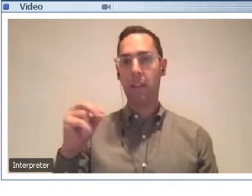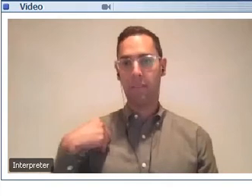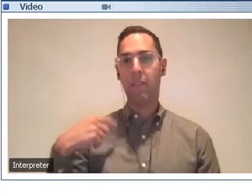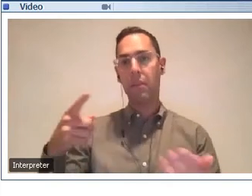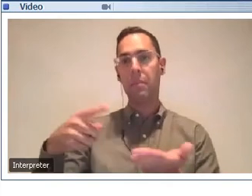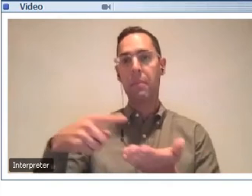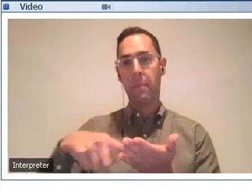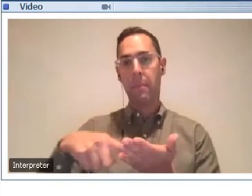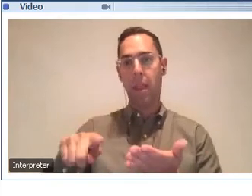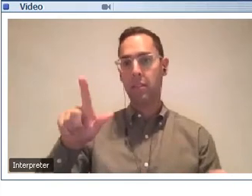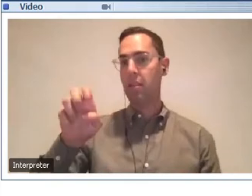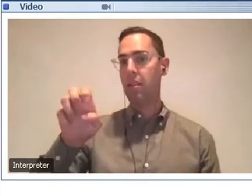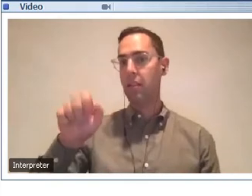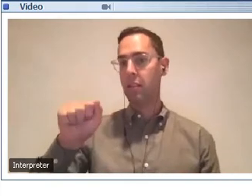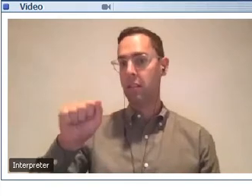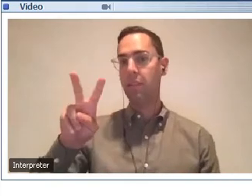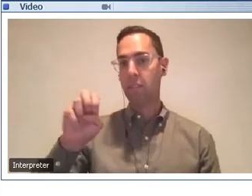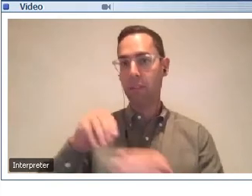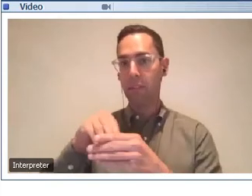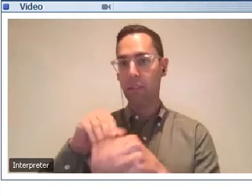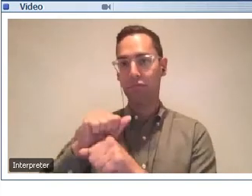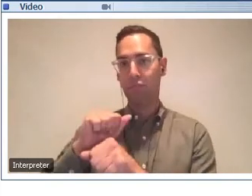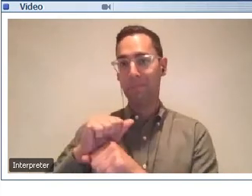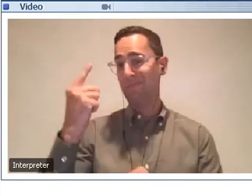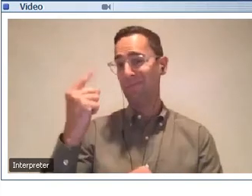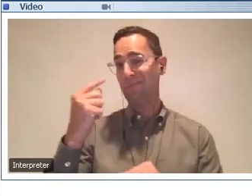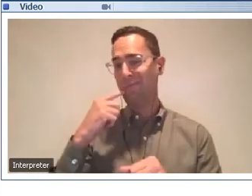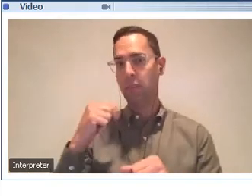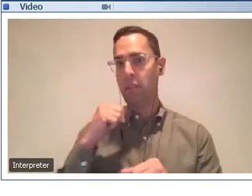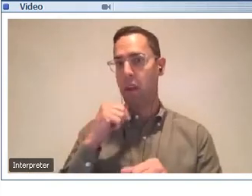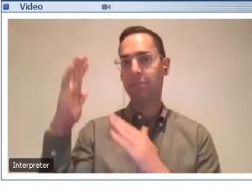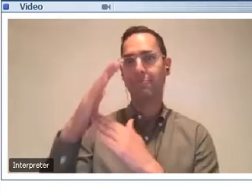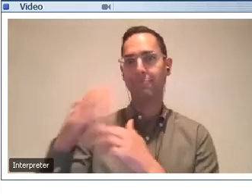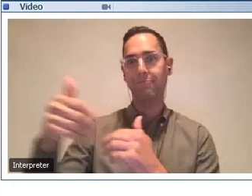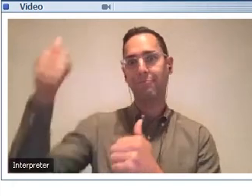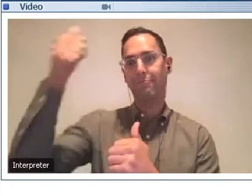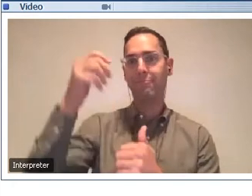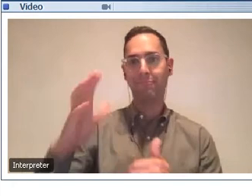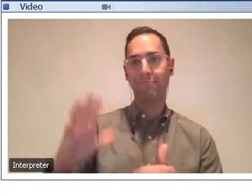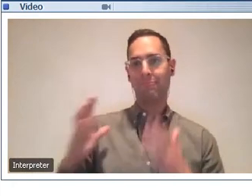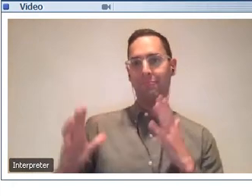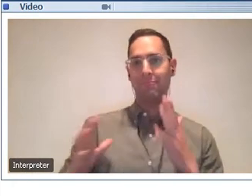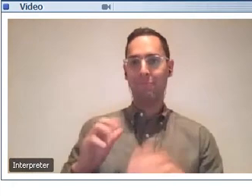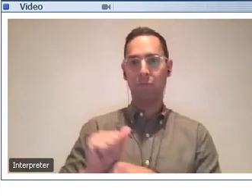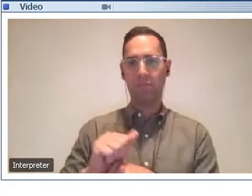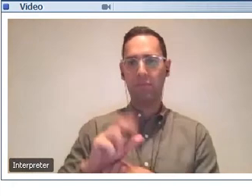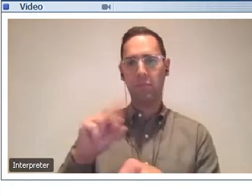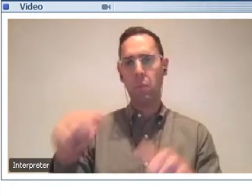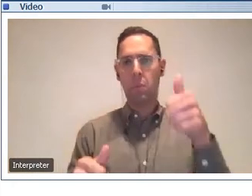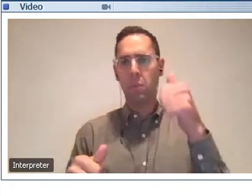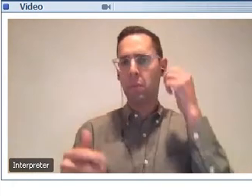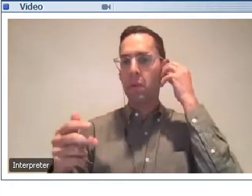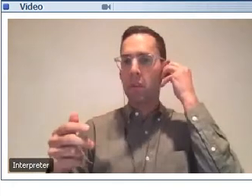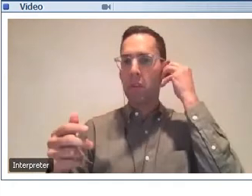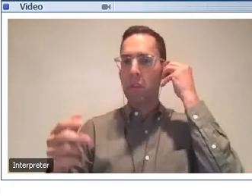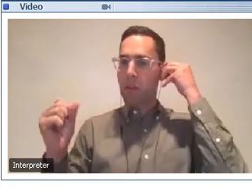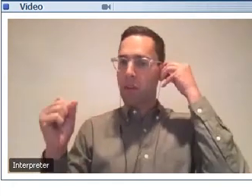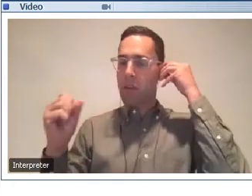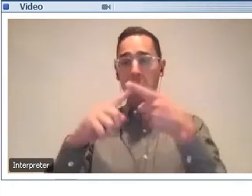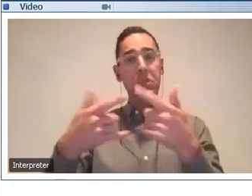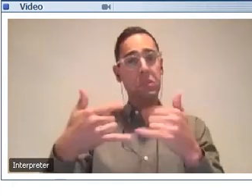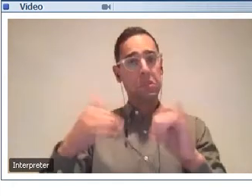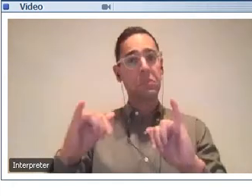level employee. My benefits by any means were not deluxe, but I had this leave, and luckily for me,